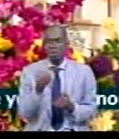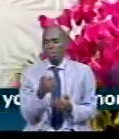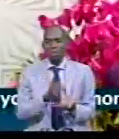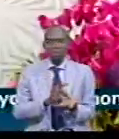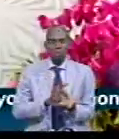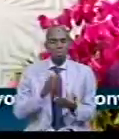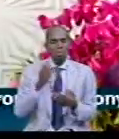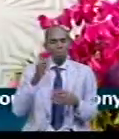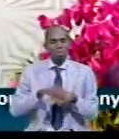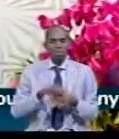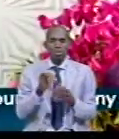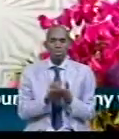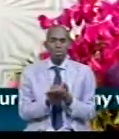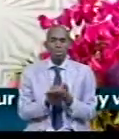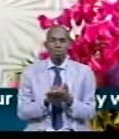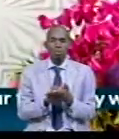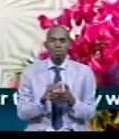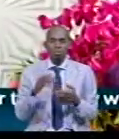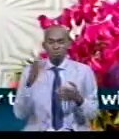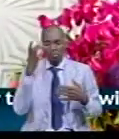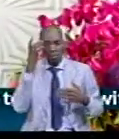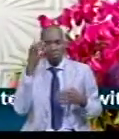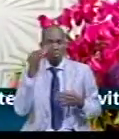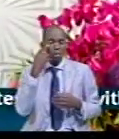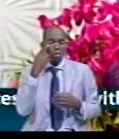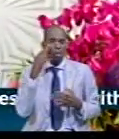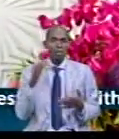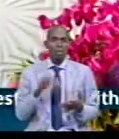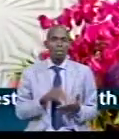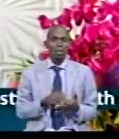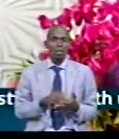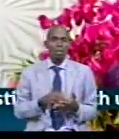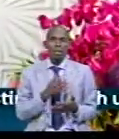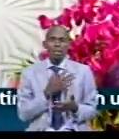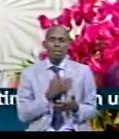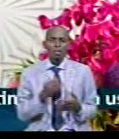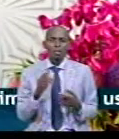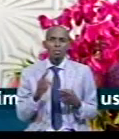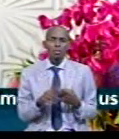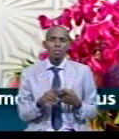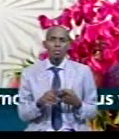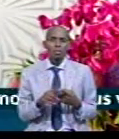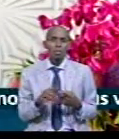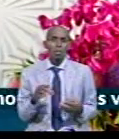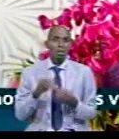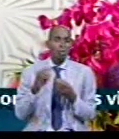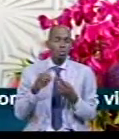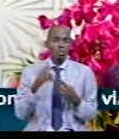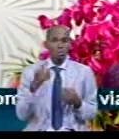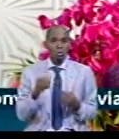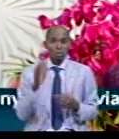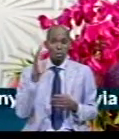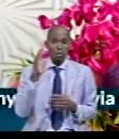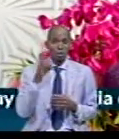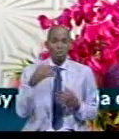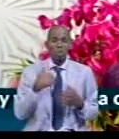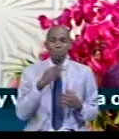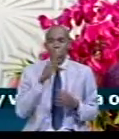normal. And to cap my testimony, I've been using glasses for 11 years